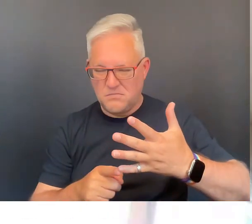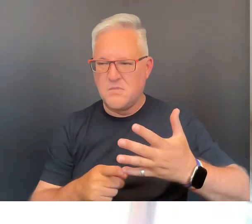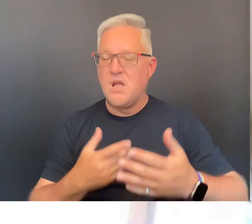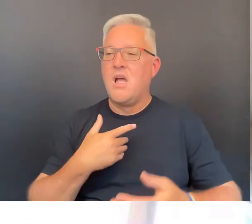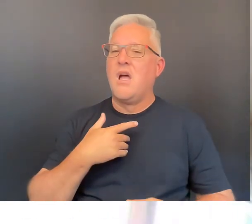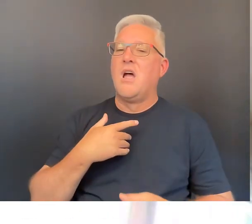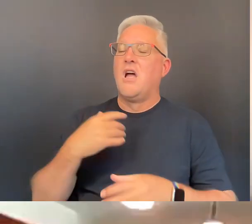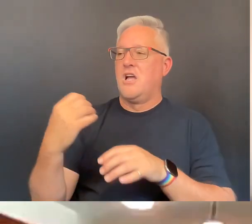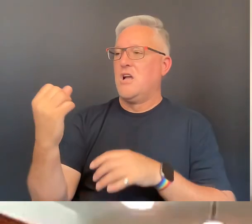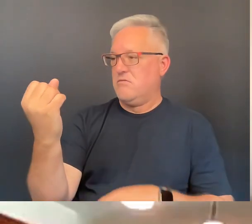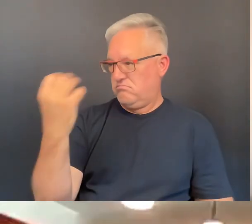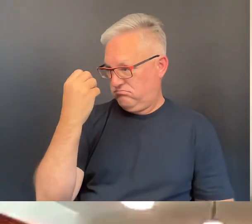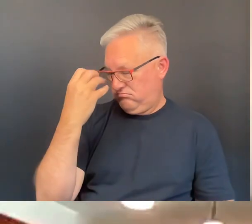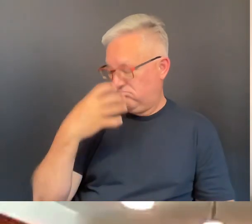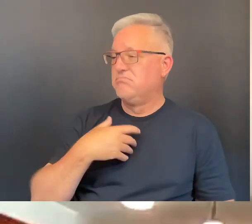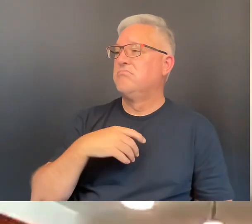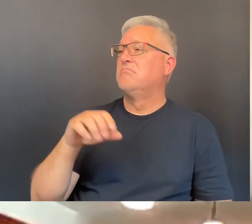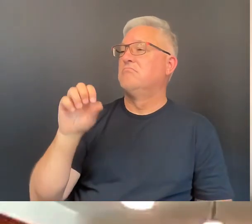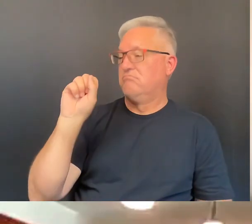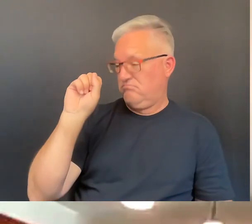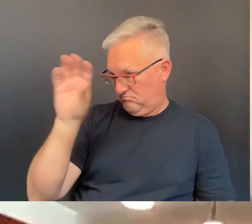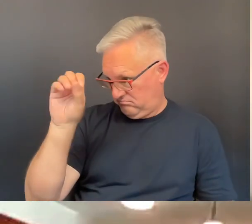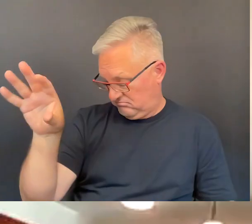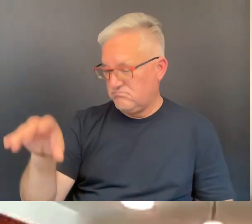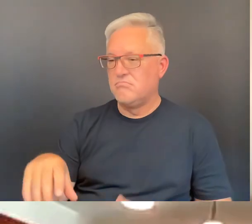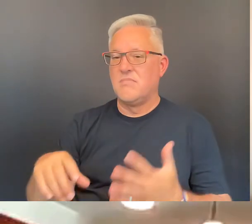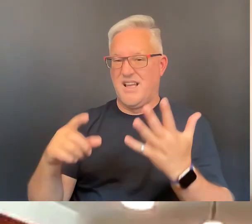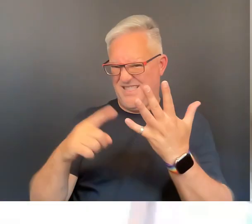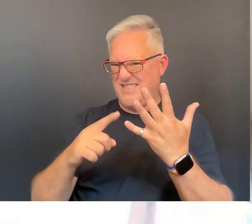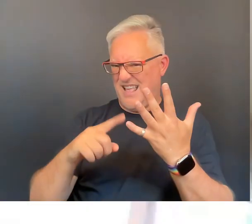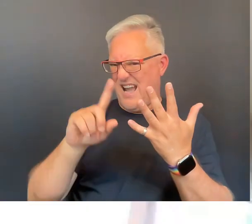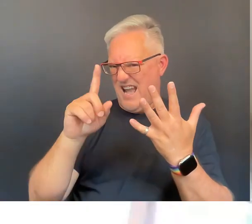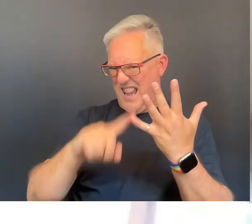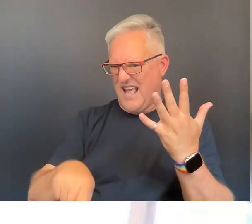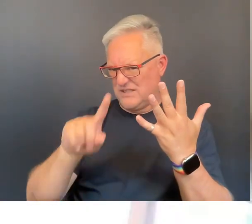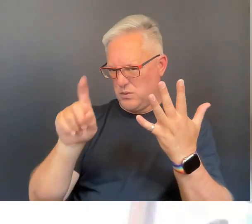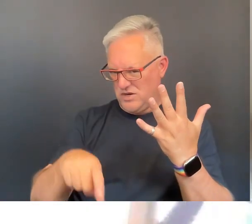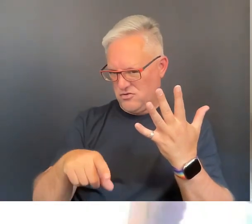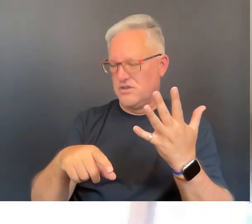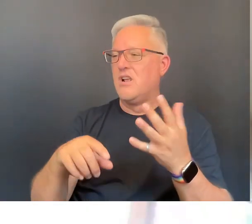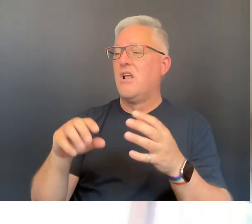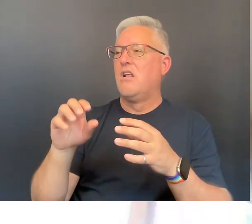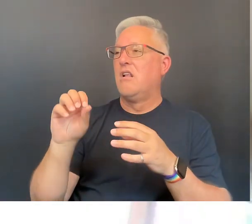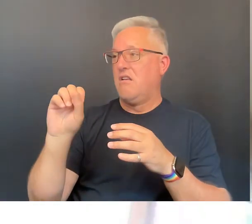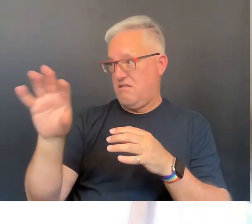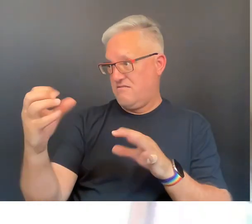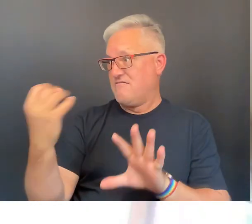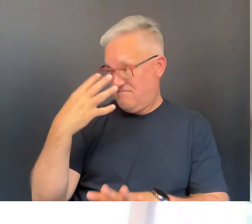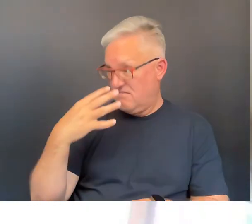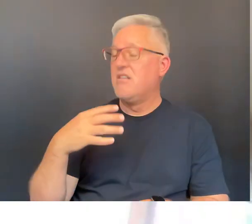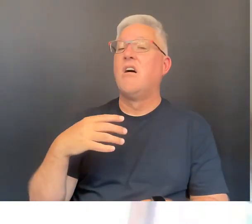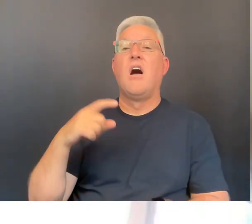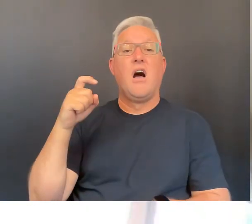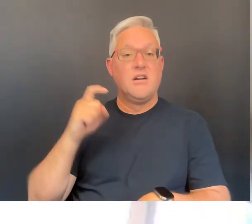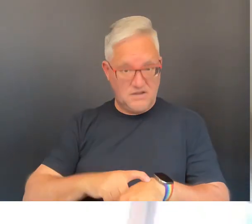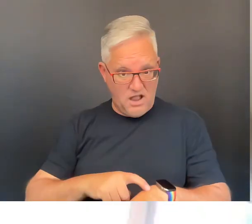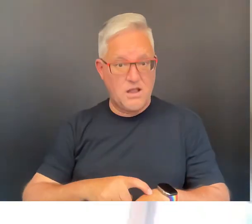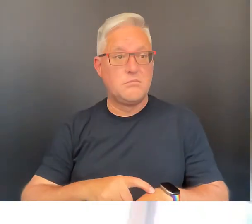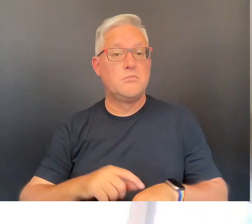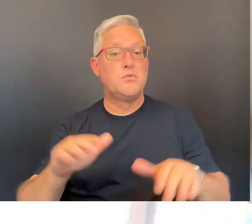exchange that, right? Why are you here? The last question. Mhm. And then when you share with each